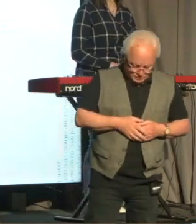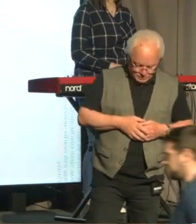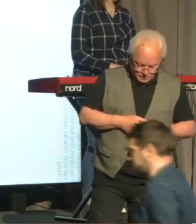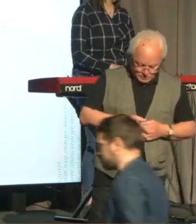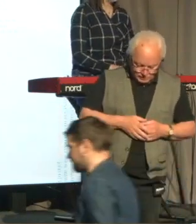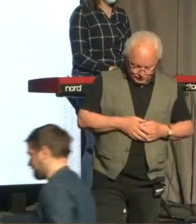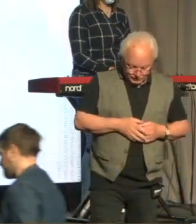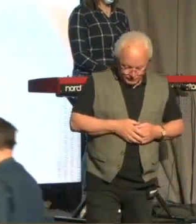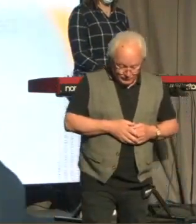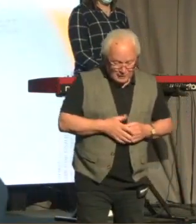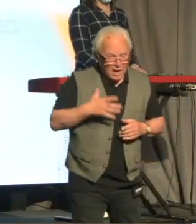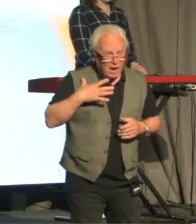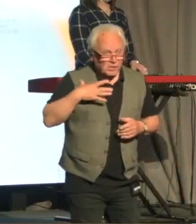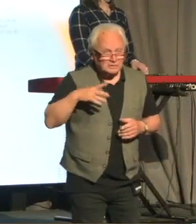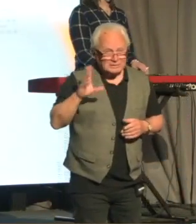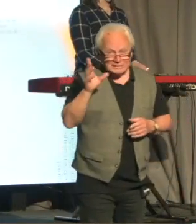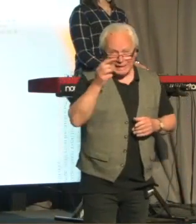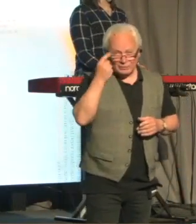I want to take a moment.